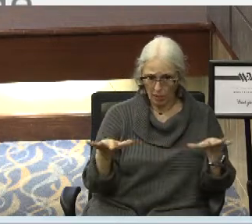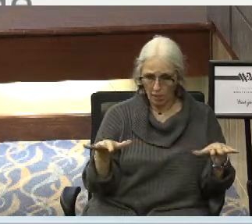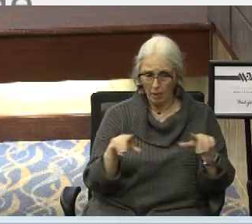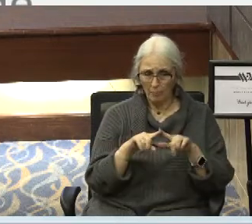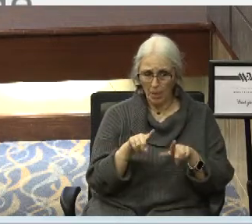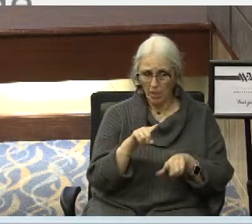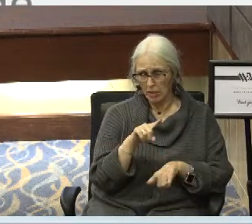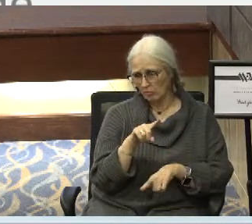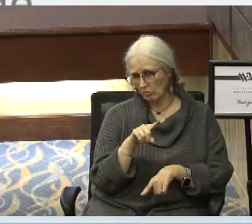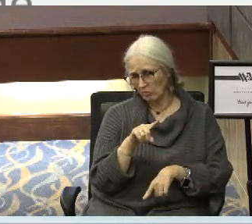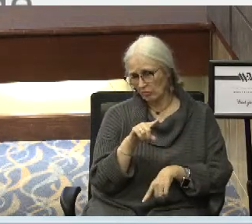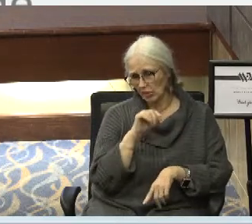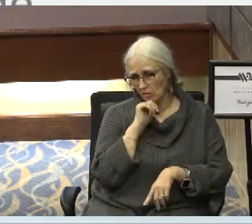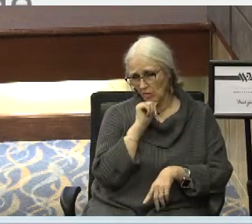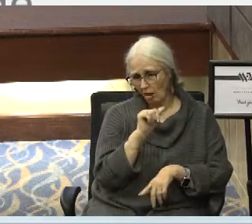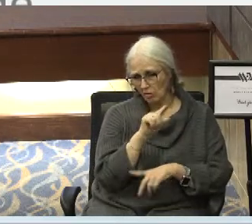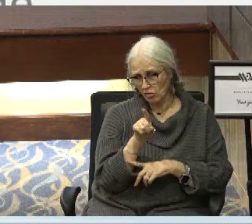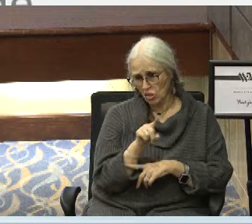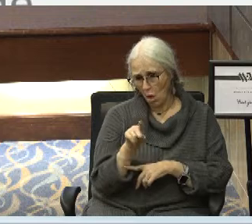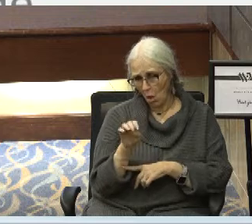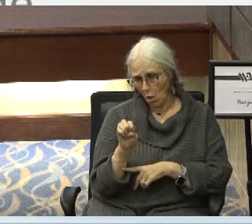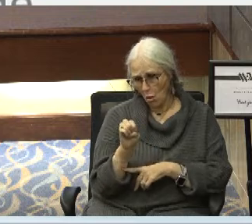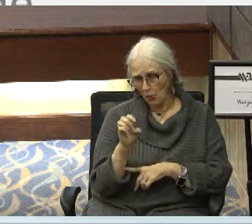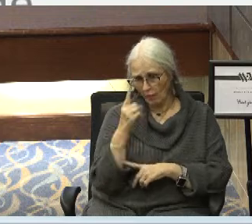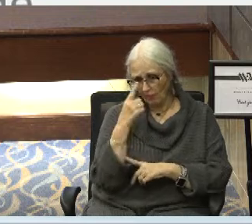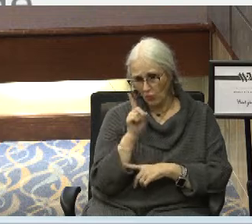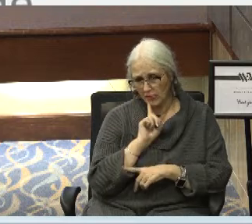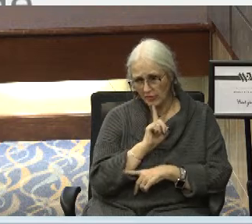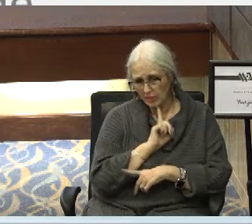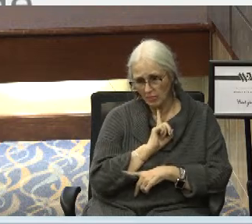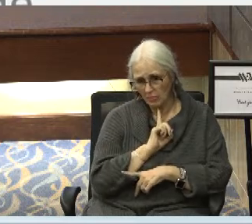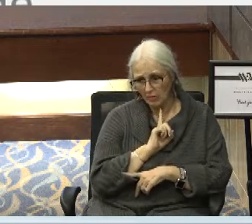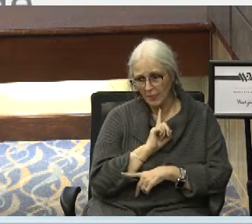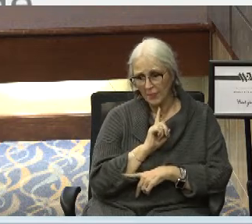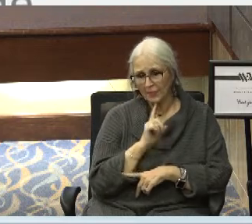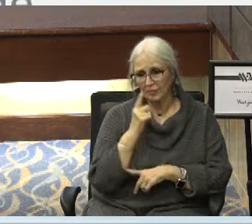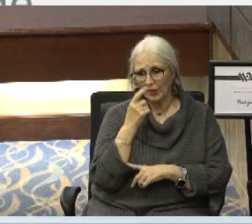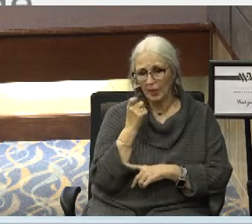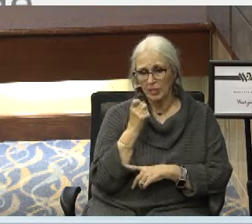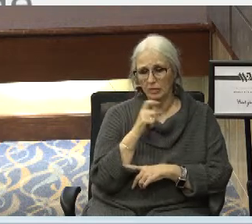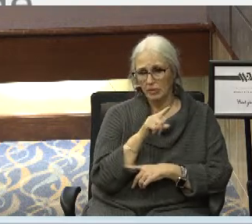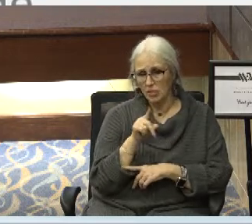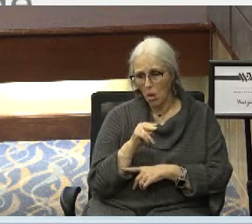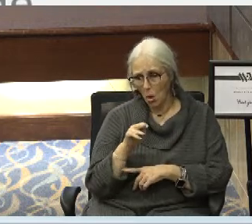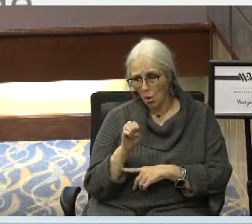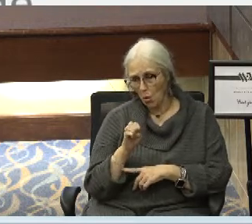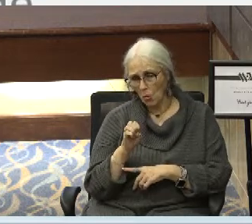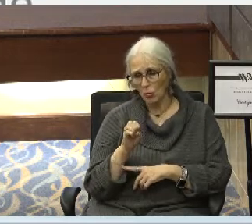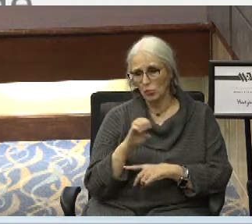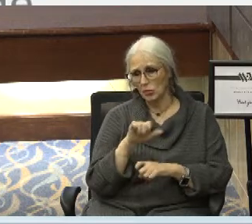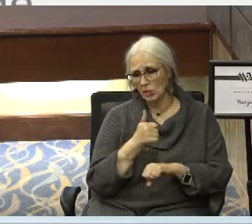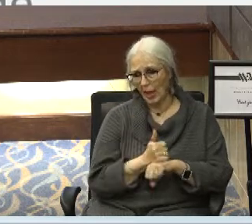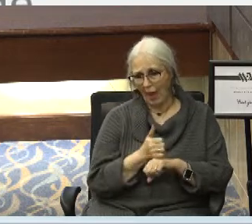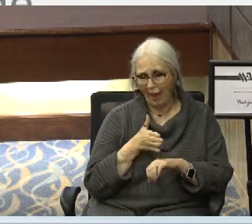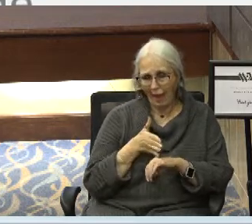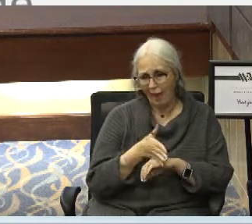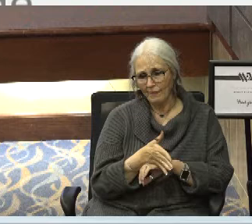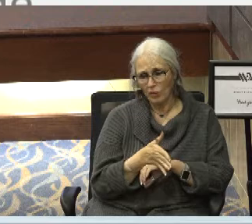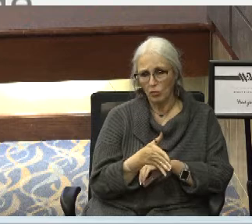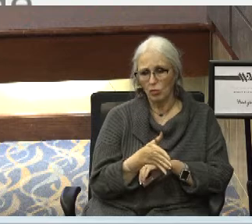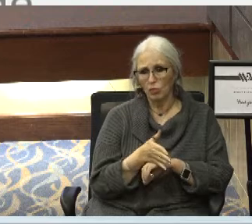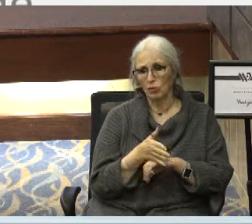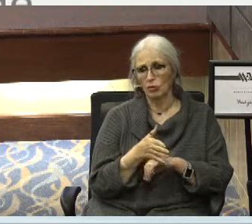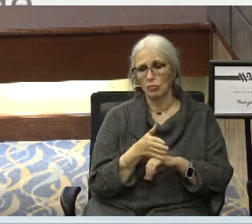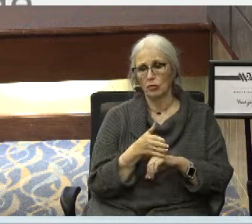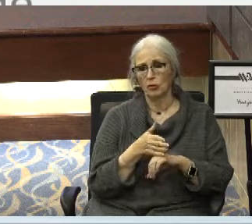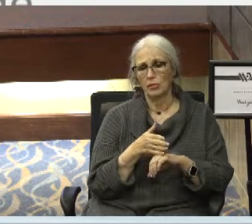zoned for single-family residences. Is that because essentially the zoning came after the structures? The zoning map was